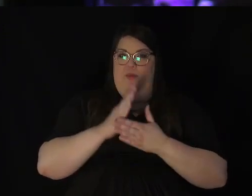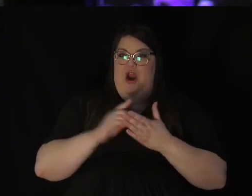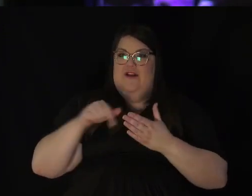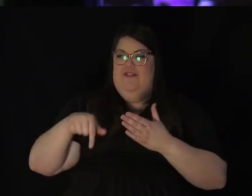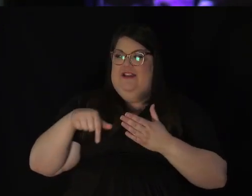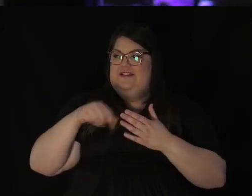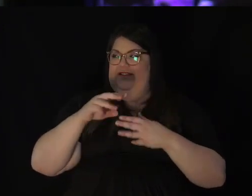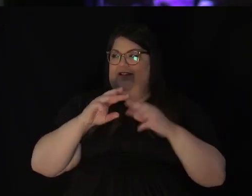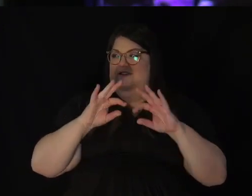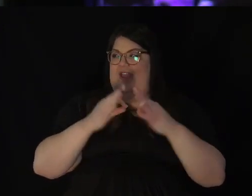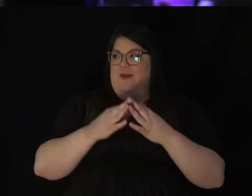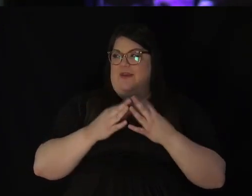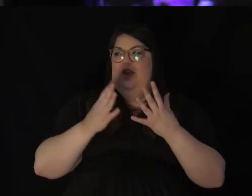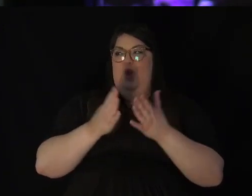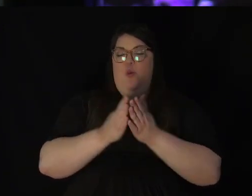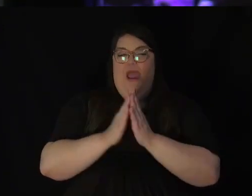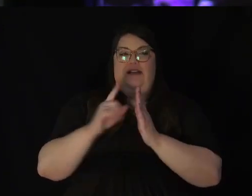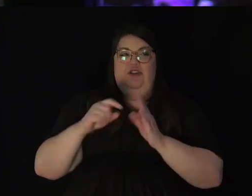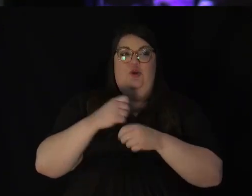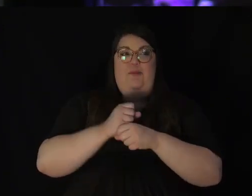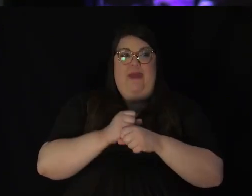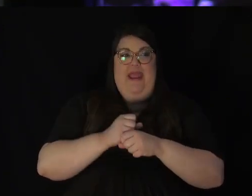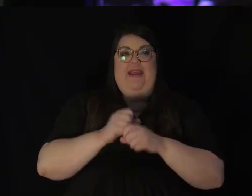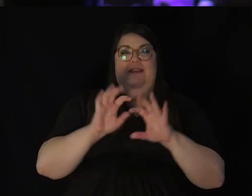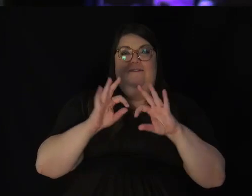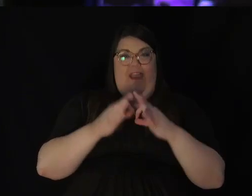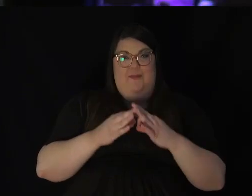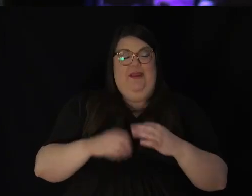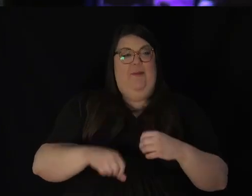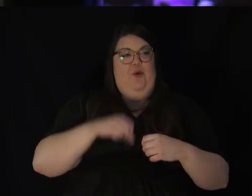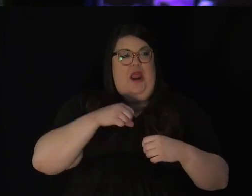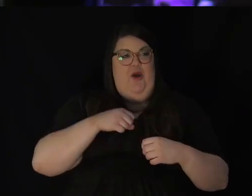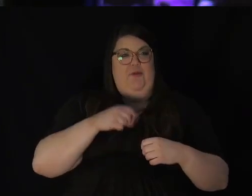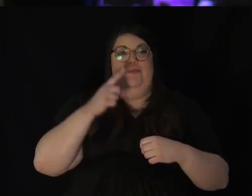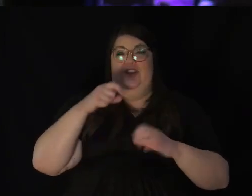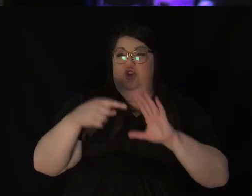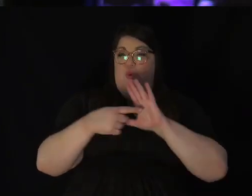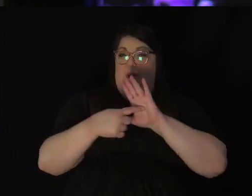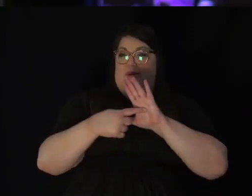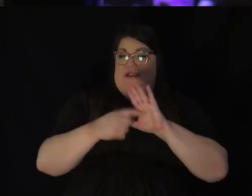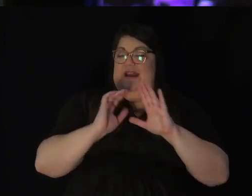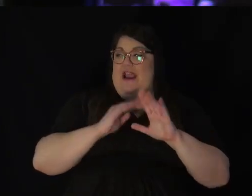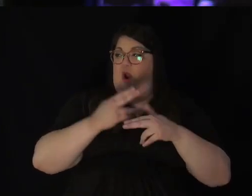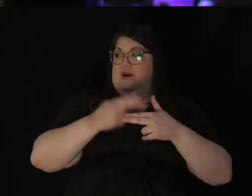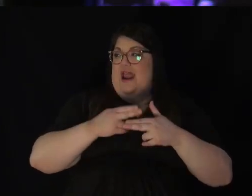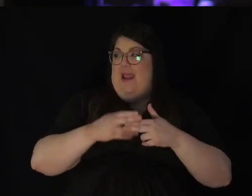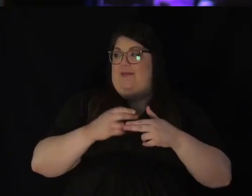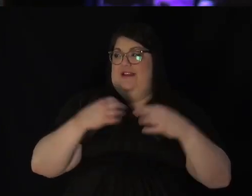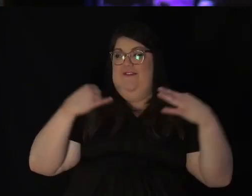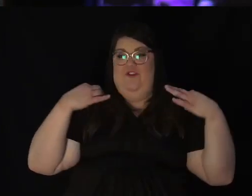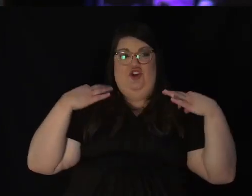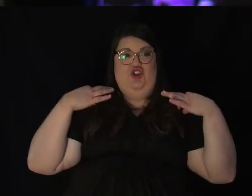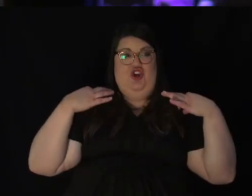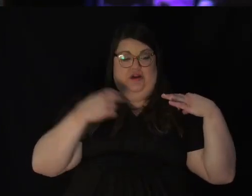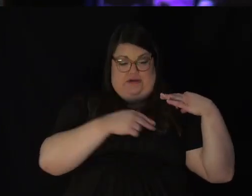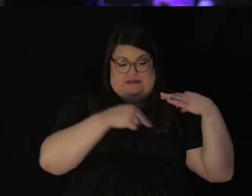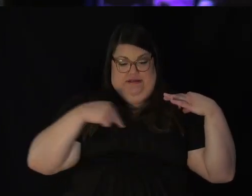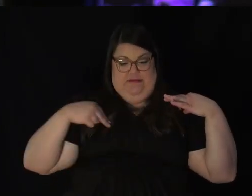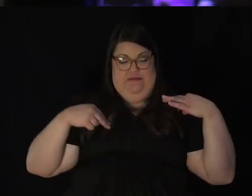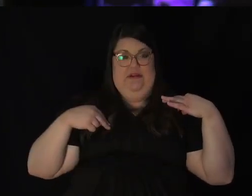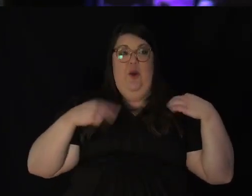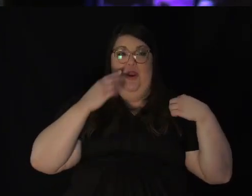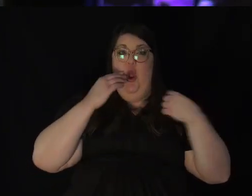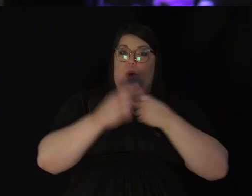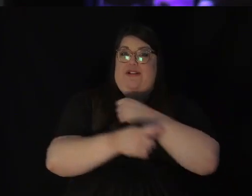family, and we ask you to make the family proud because you are representing our name. And we know the temptations in